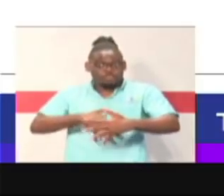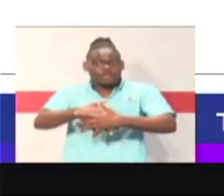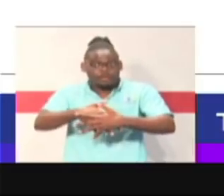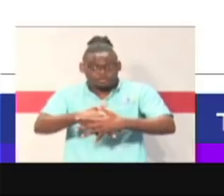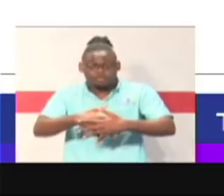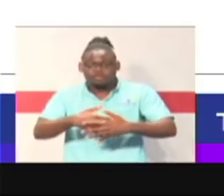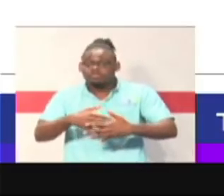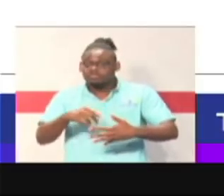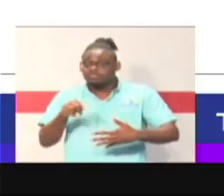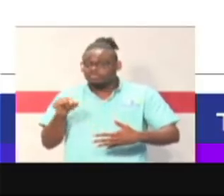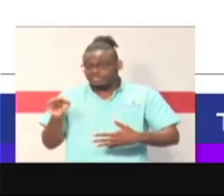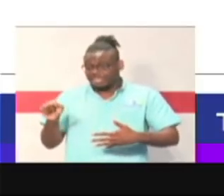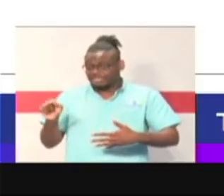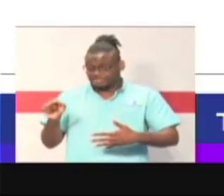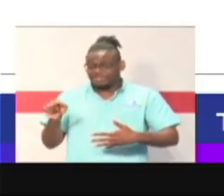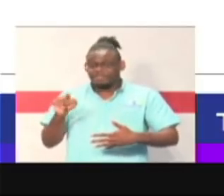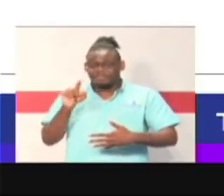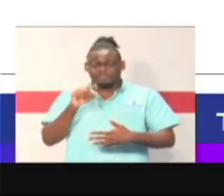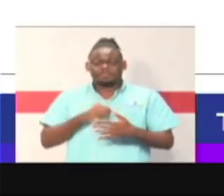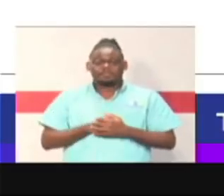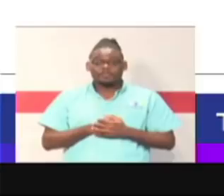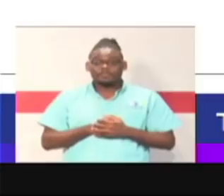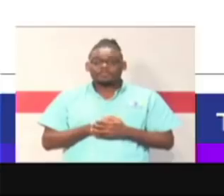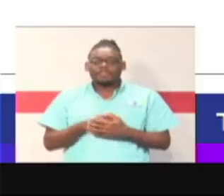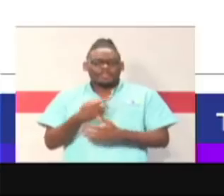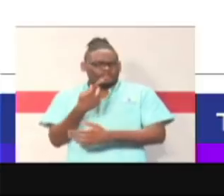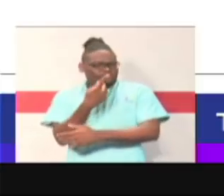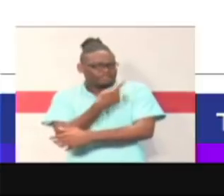day or two, which is a good start.